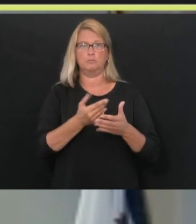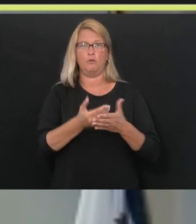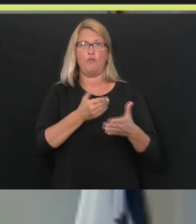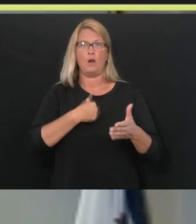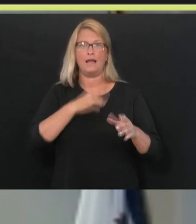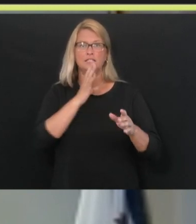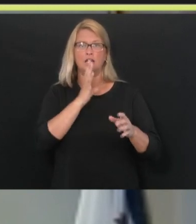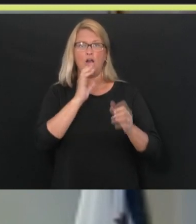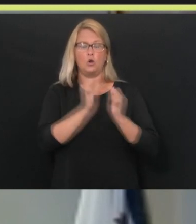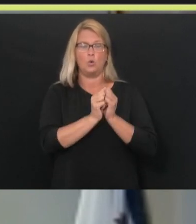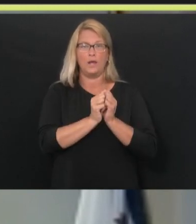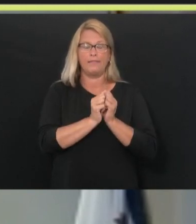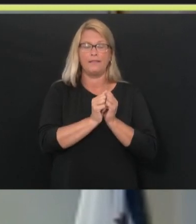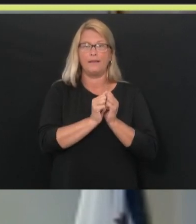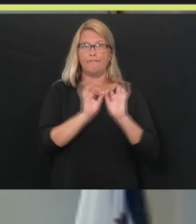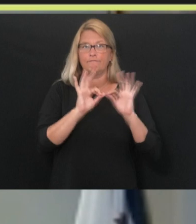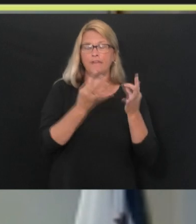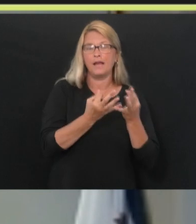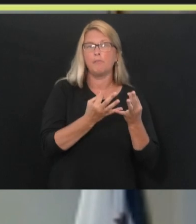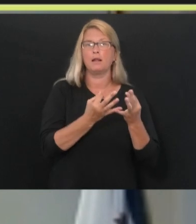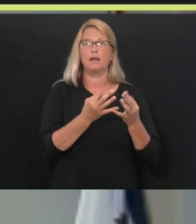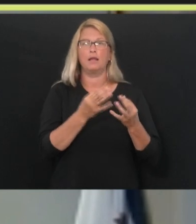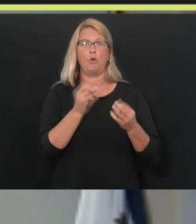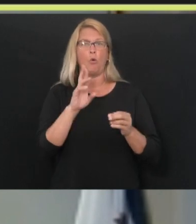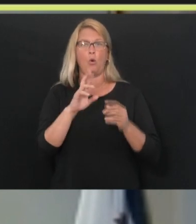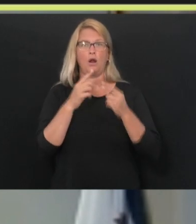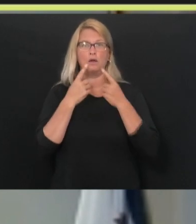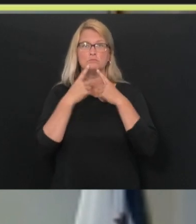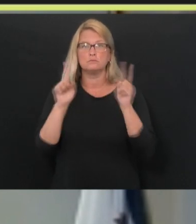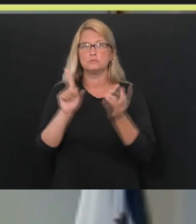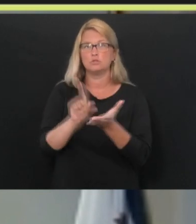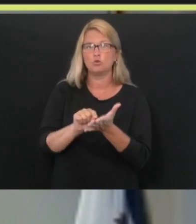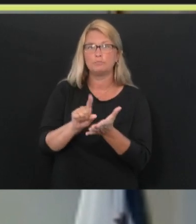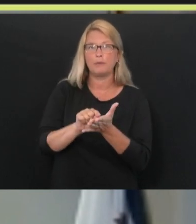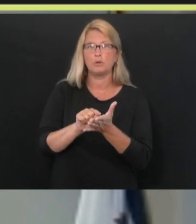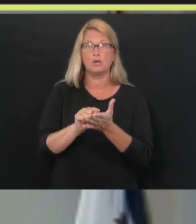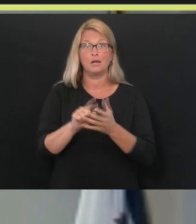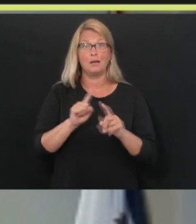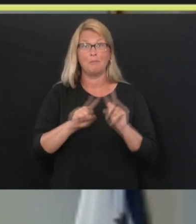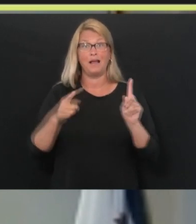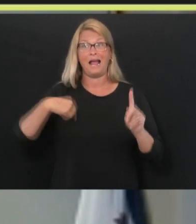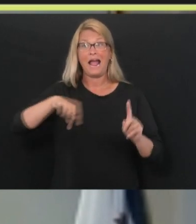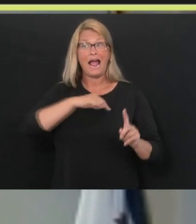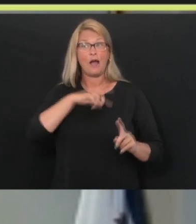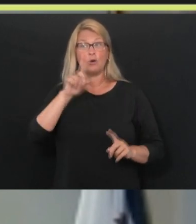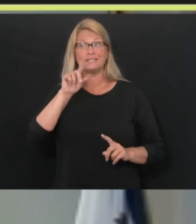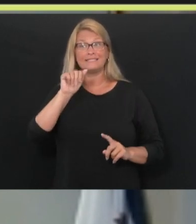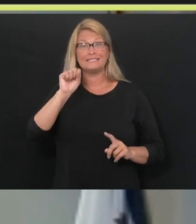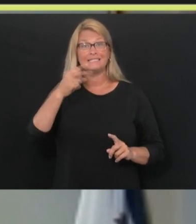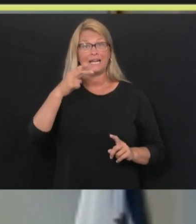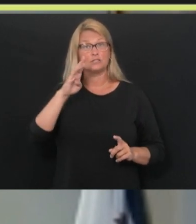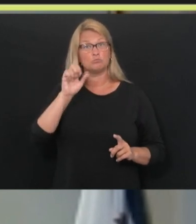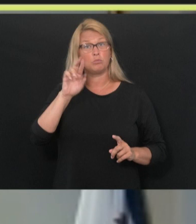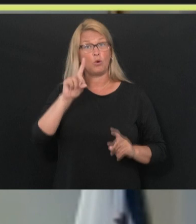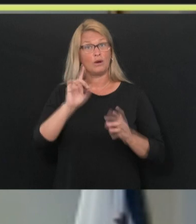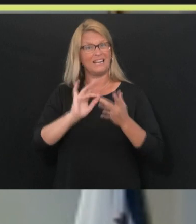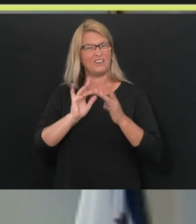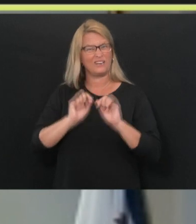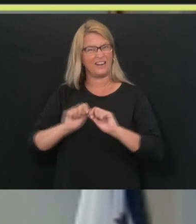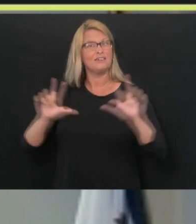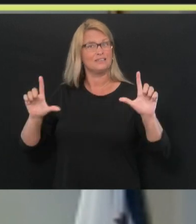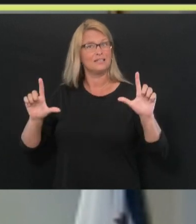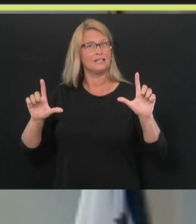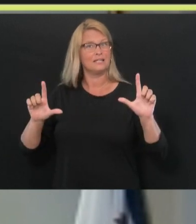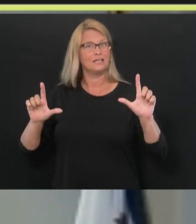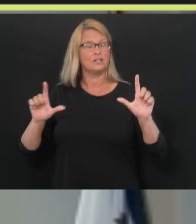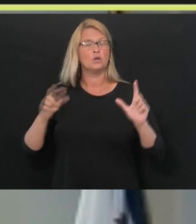putting things in the newspaper. We use that, but really our dashboard and the way we relay information to the public is